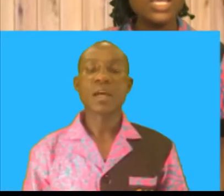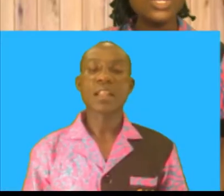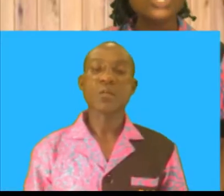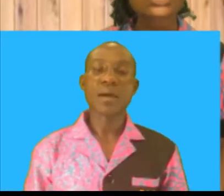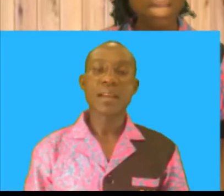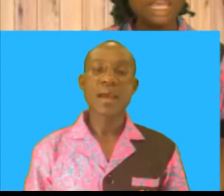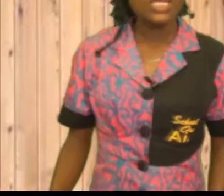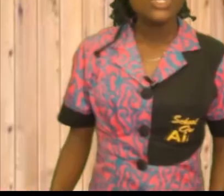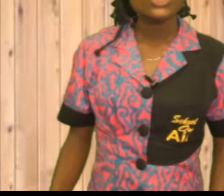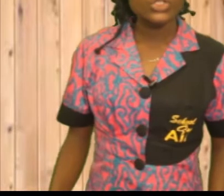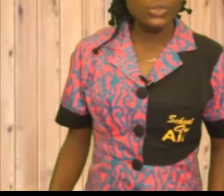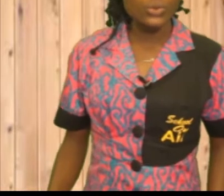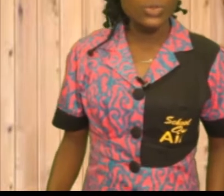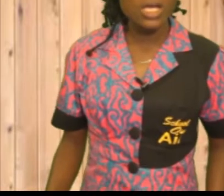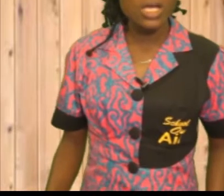there. 2. View. 3.